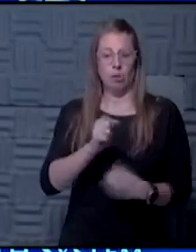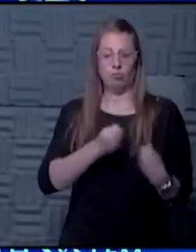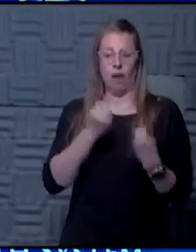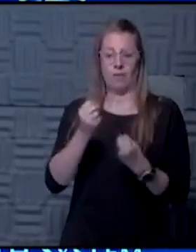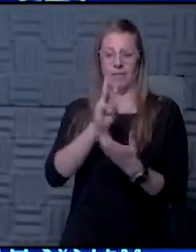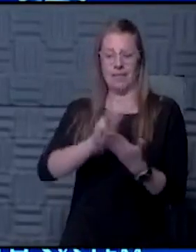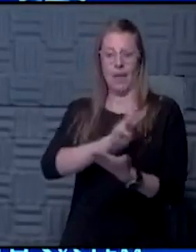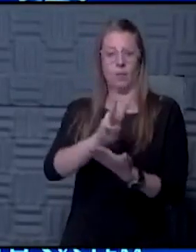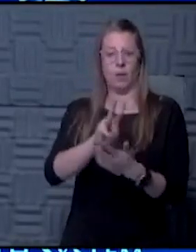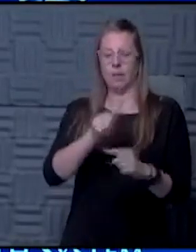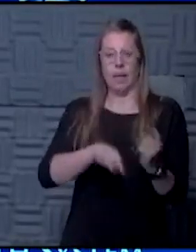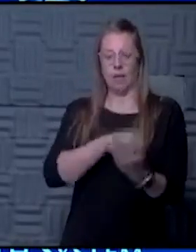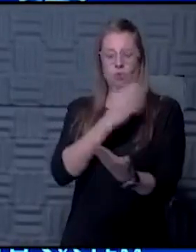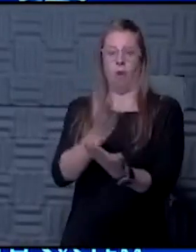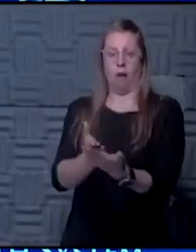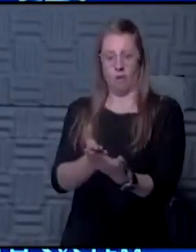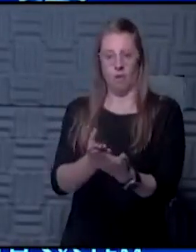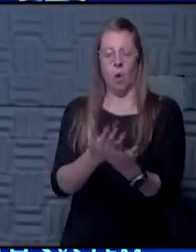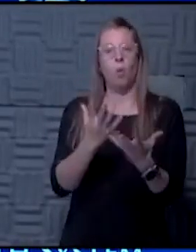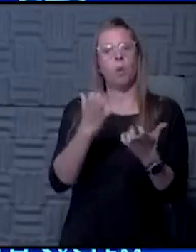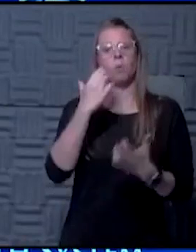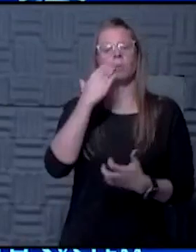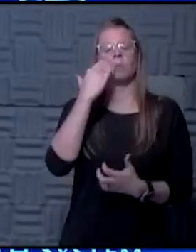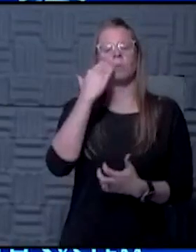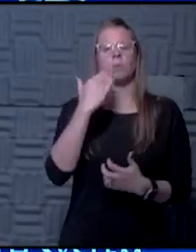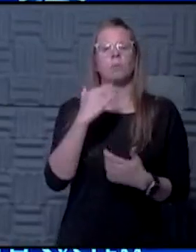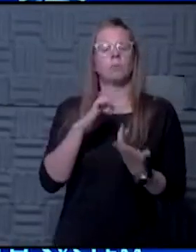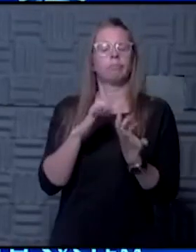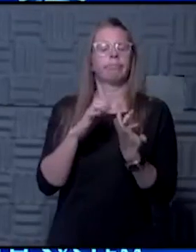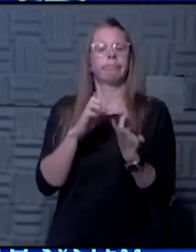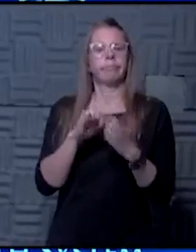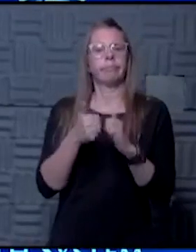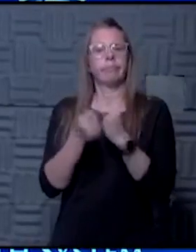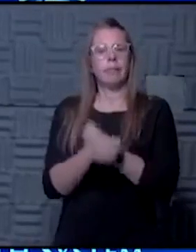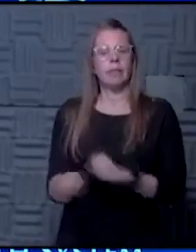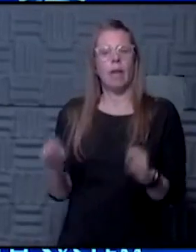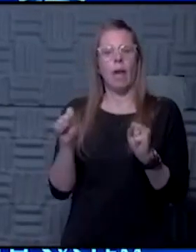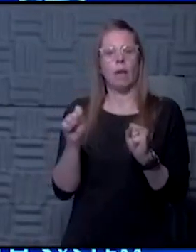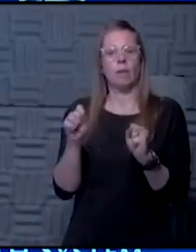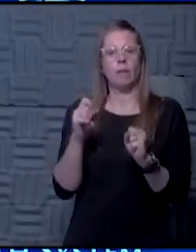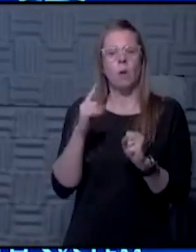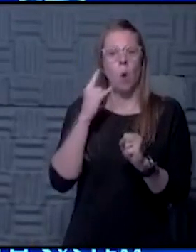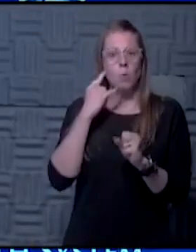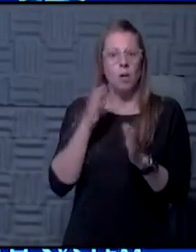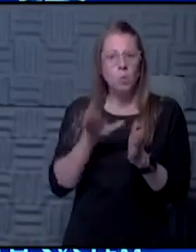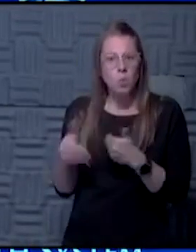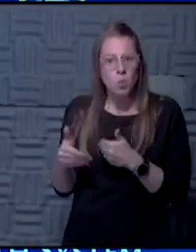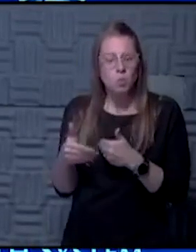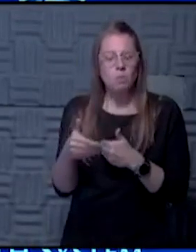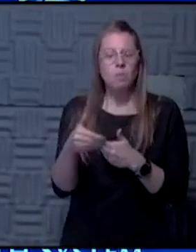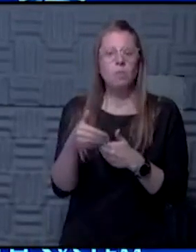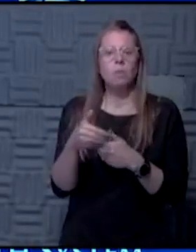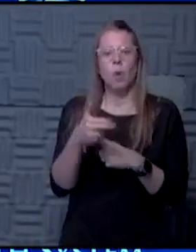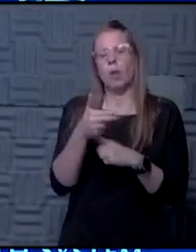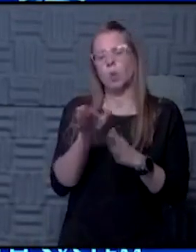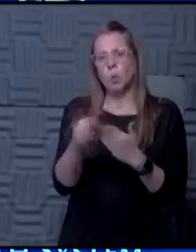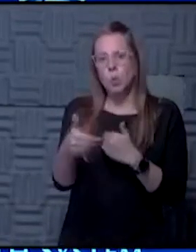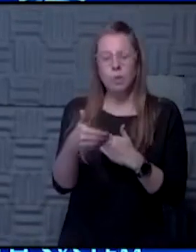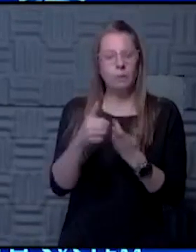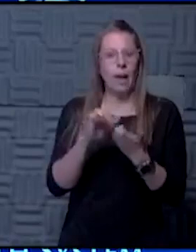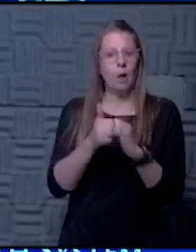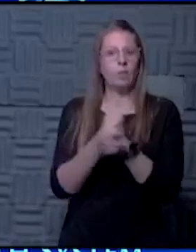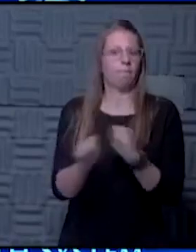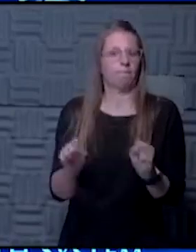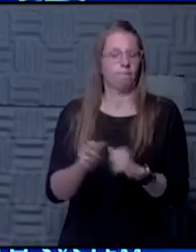hours, so she can't make it all the way there. And she wants to know, how does she stay safe in a hotel room? And what are your thoughts about staying